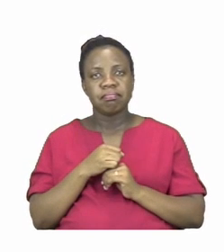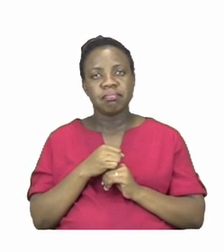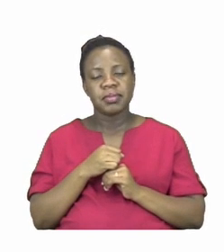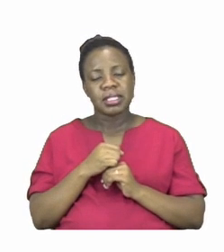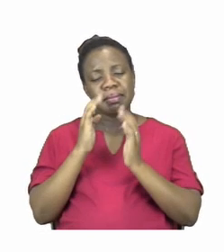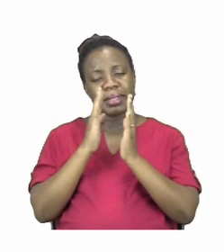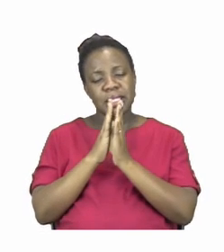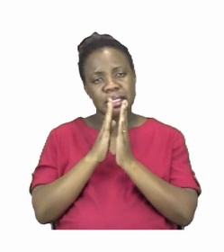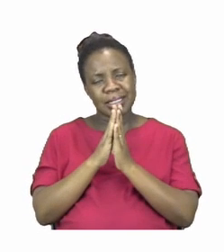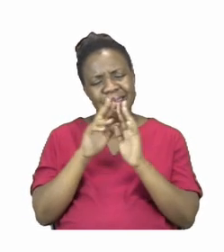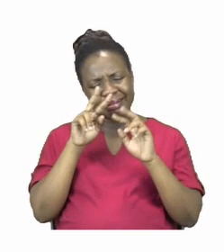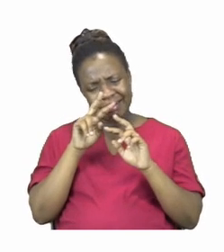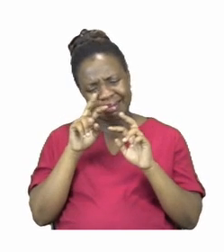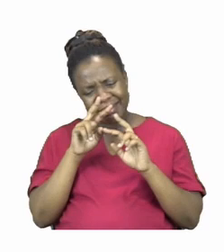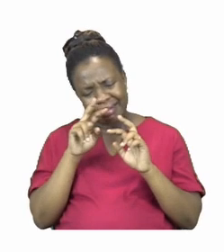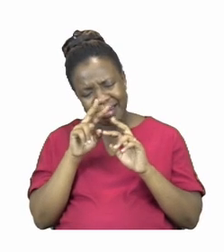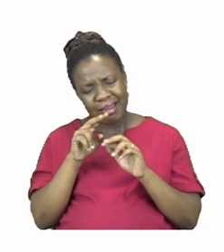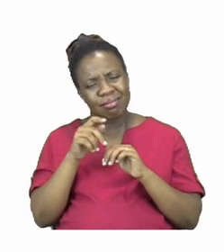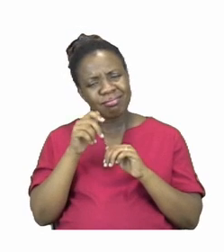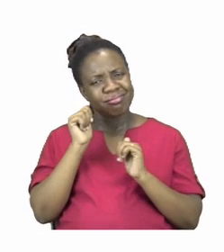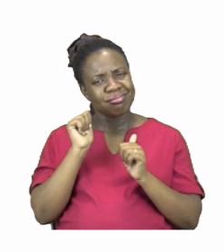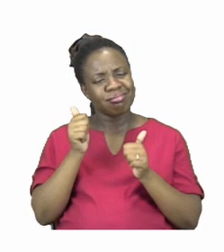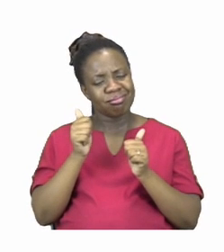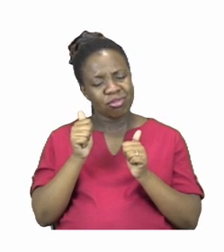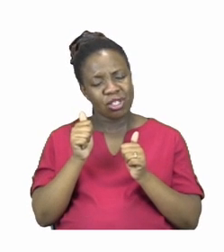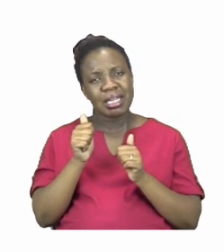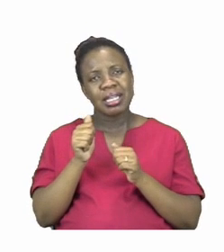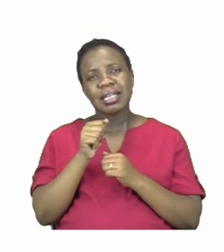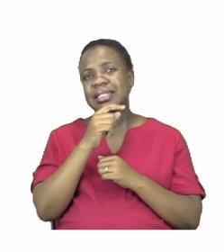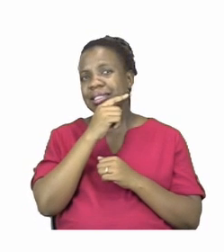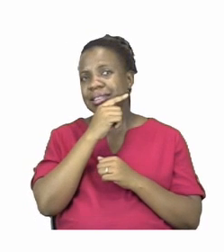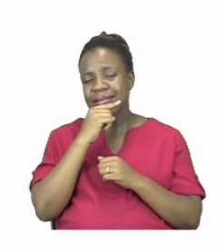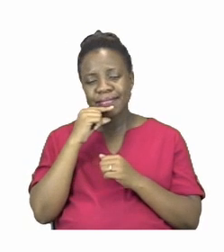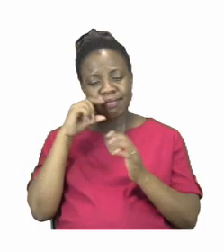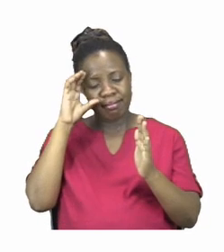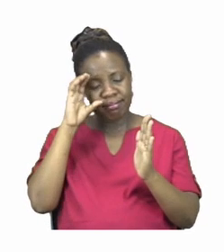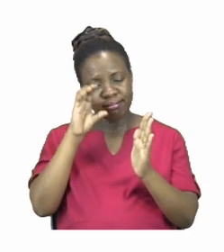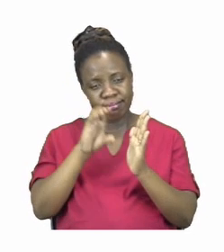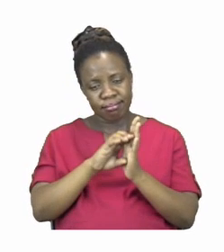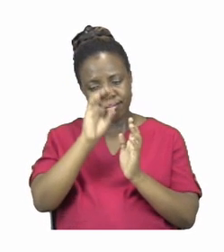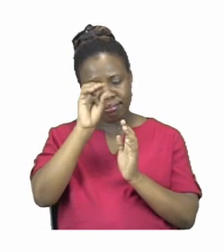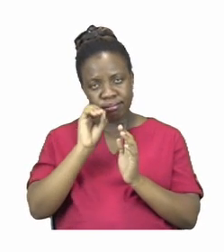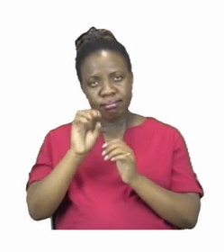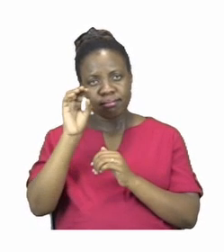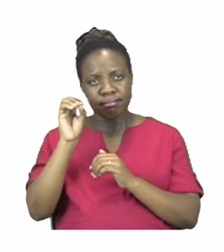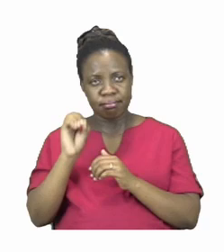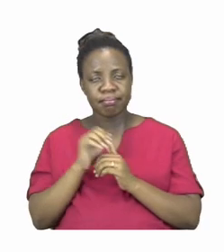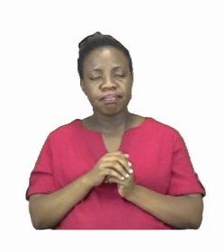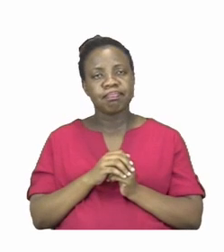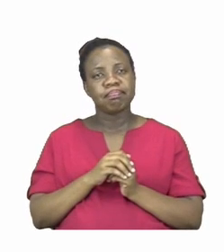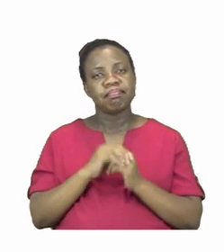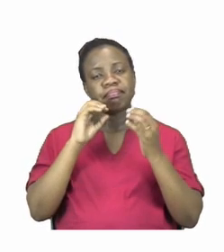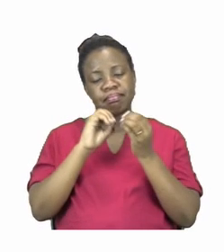picture. When you're done with that one, you move on to number 2. Number 2 has another box for itself where we